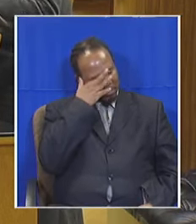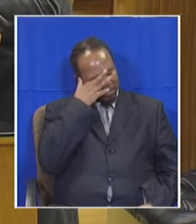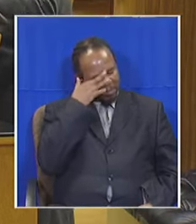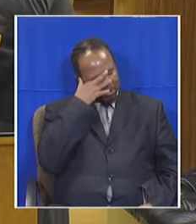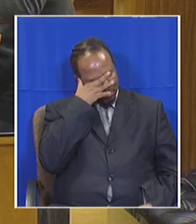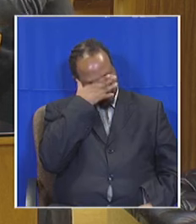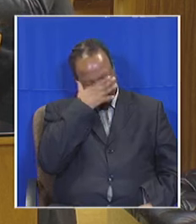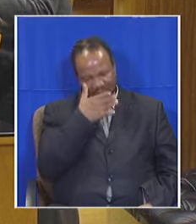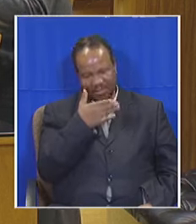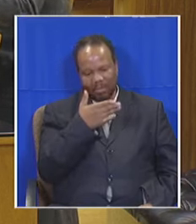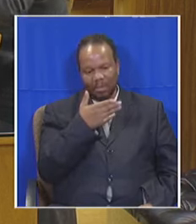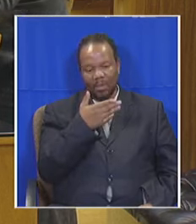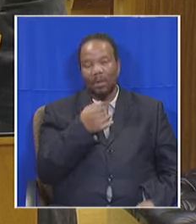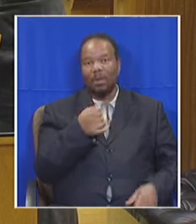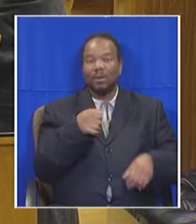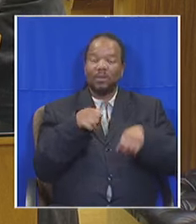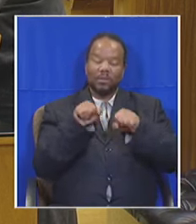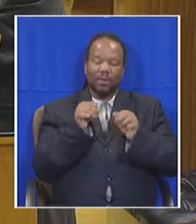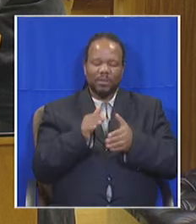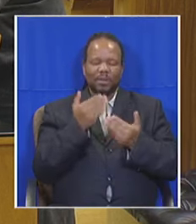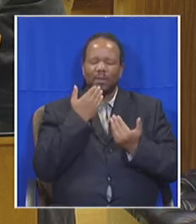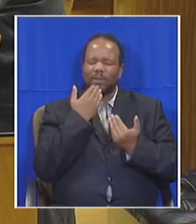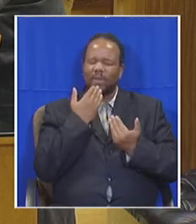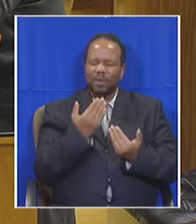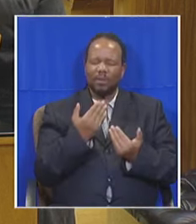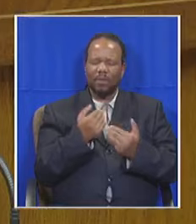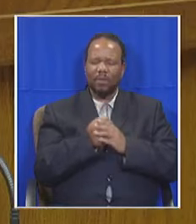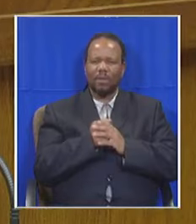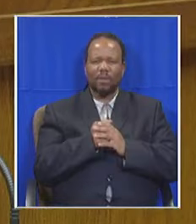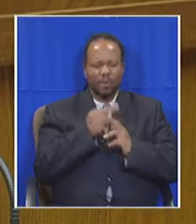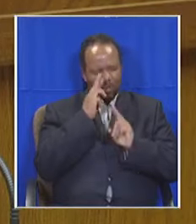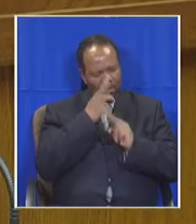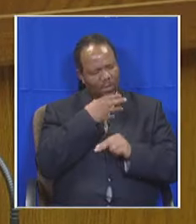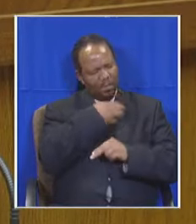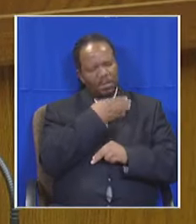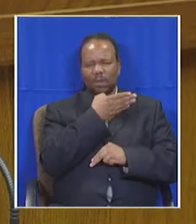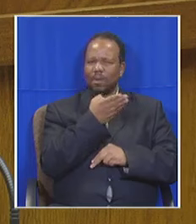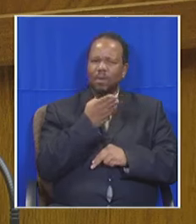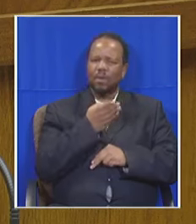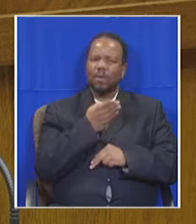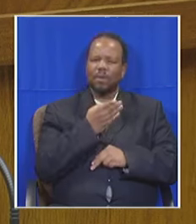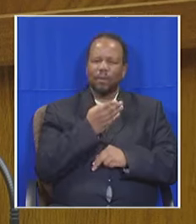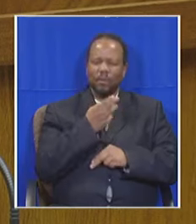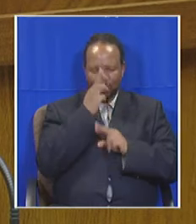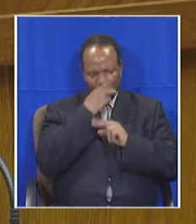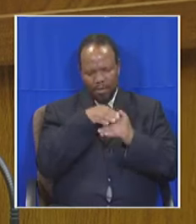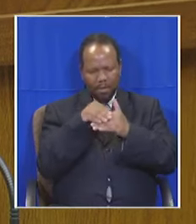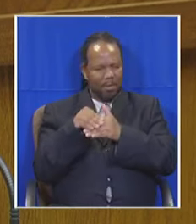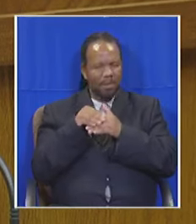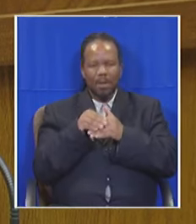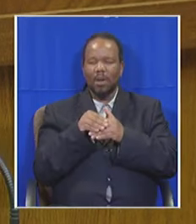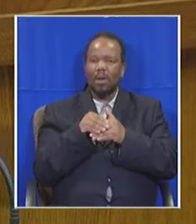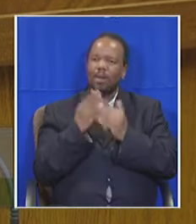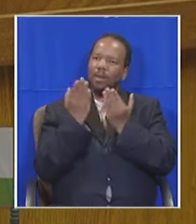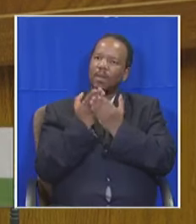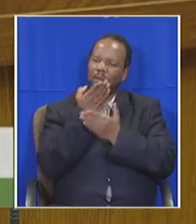Thank you very much, House Chairperson, Honourable Ministers present, Honourable Members of Parliament, the learners in the